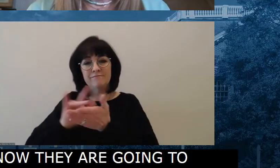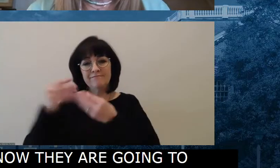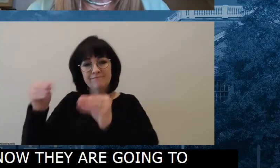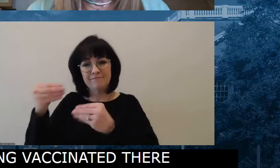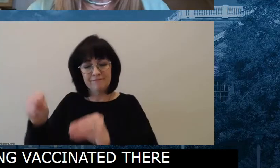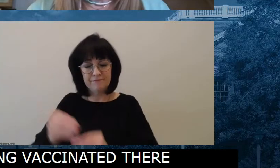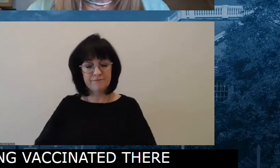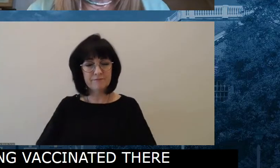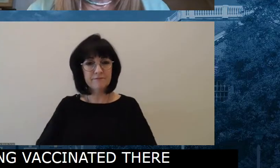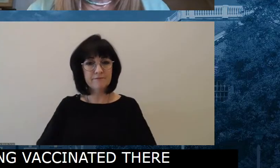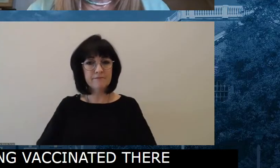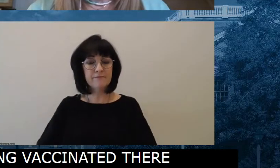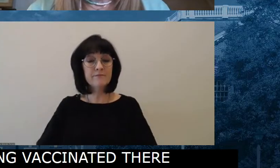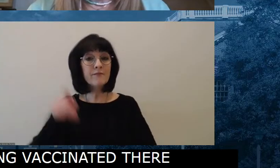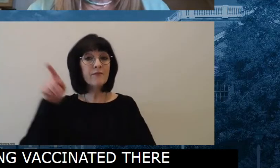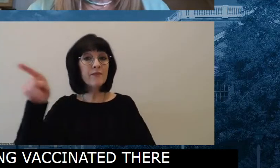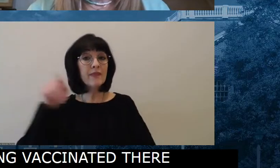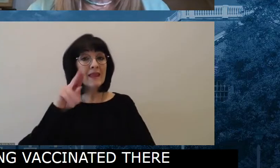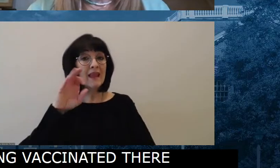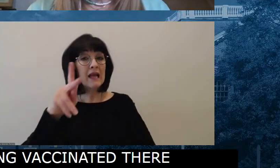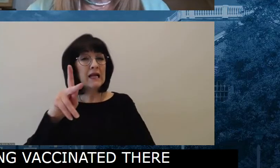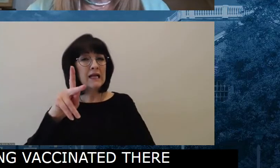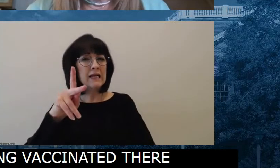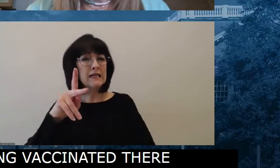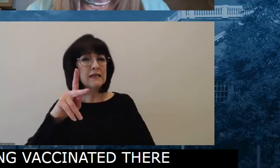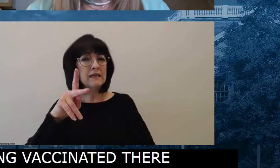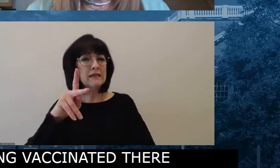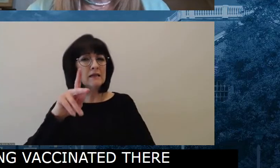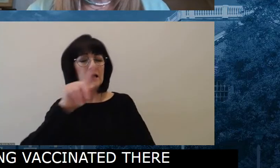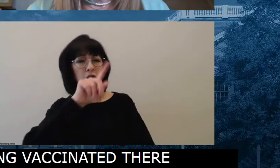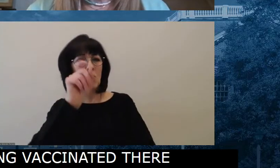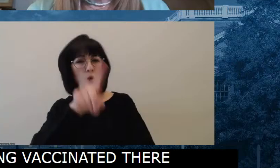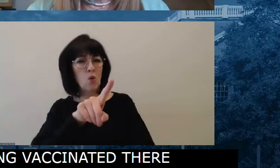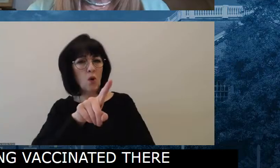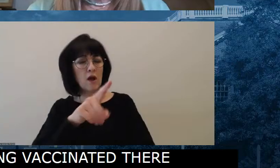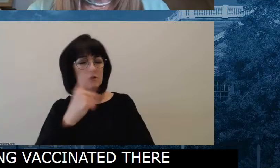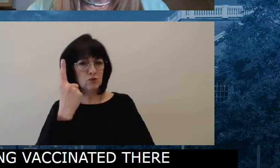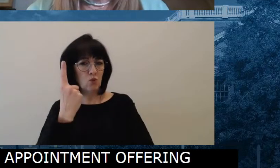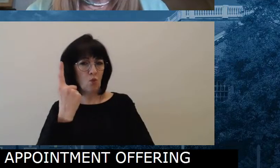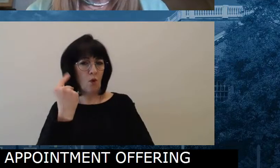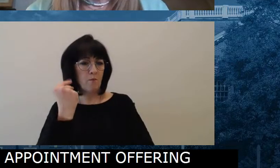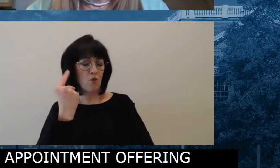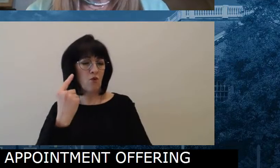And one other question, I feel like a version of this question gets asked every week, but with the